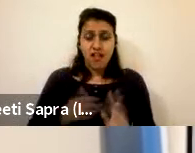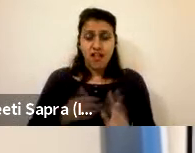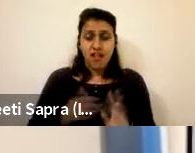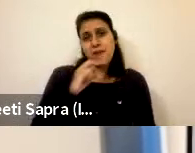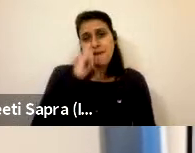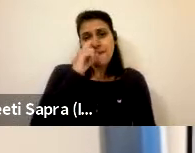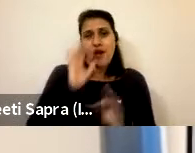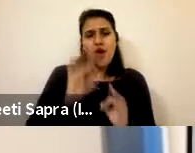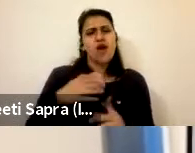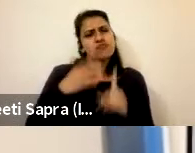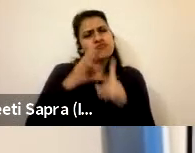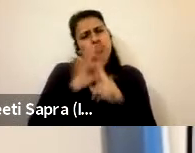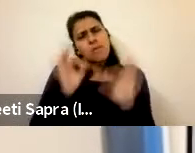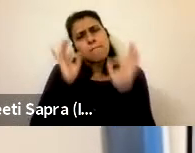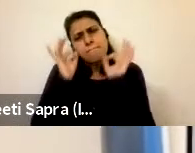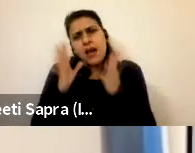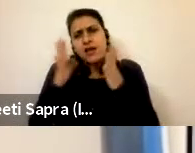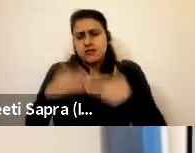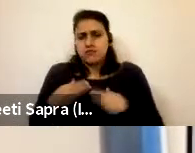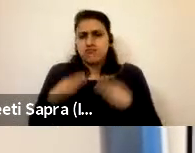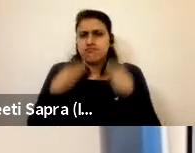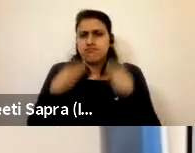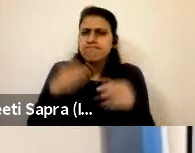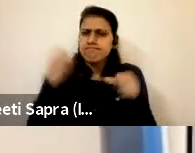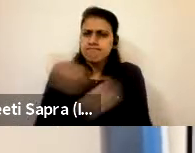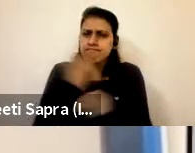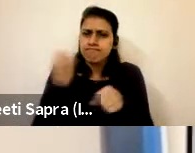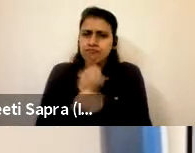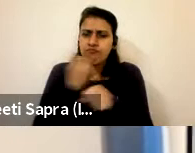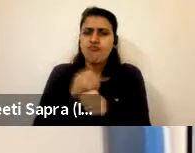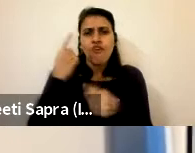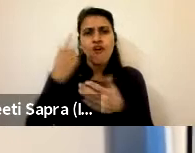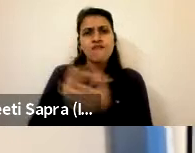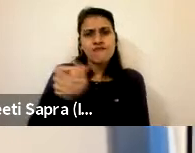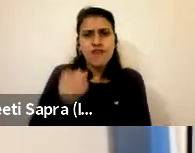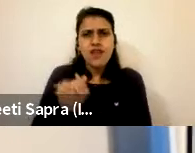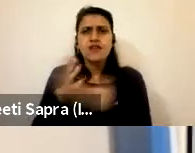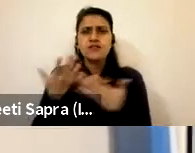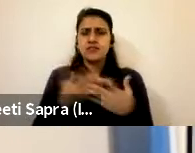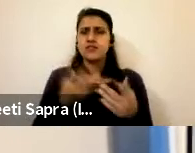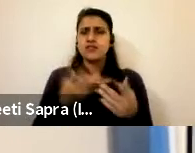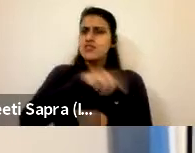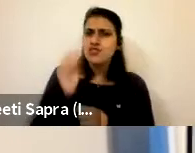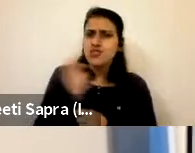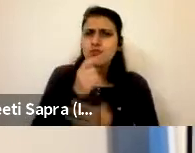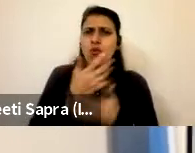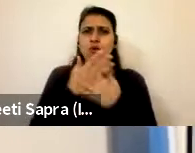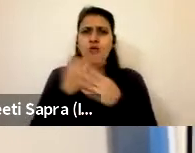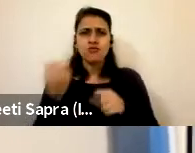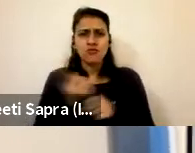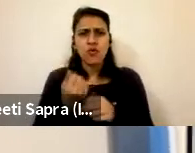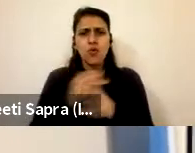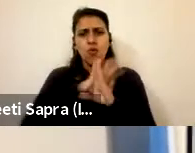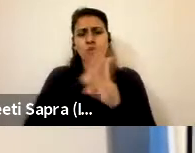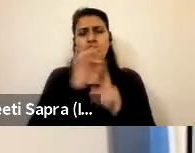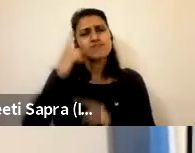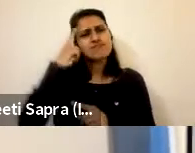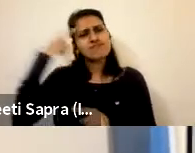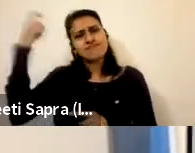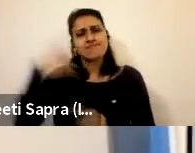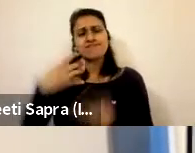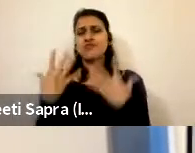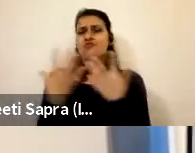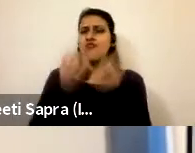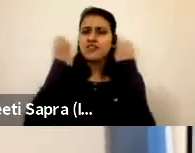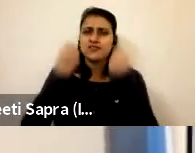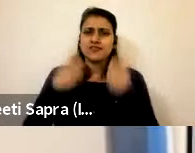give my best and perform at par to my fellow colleagues. Sports and corporate are two wings to achieve my dream. I am happy